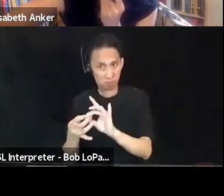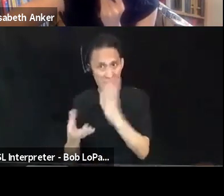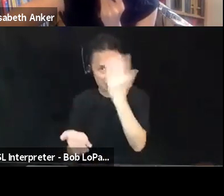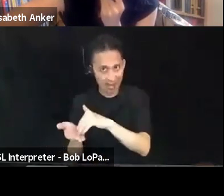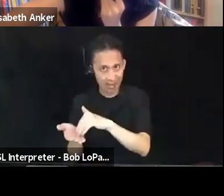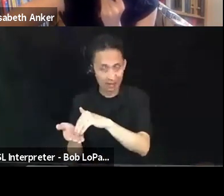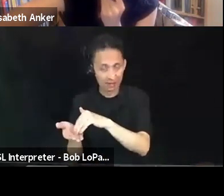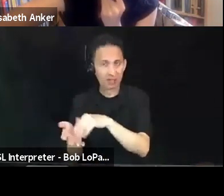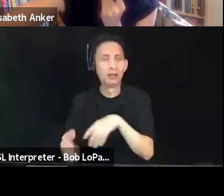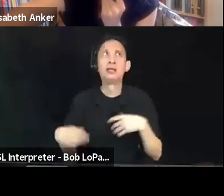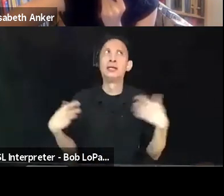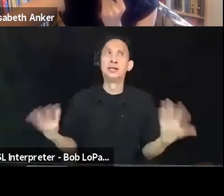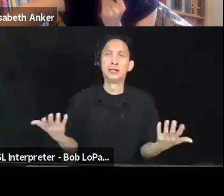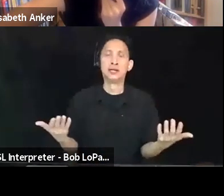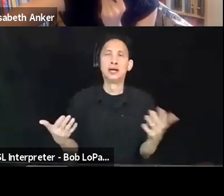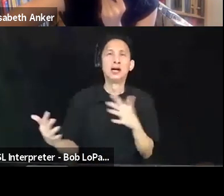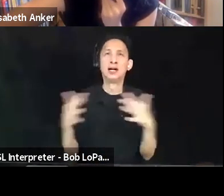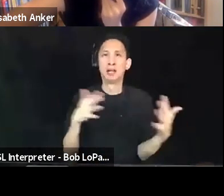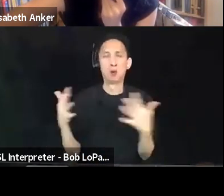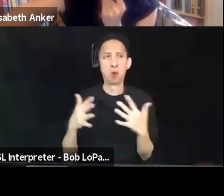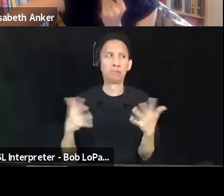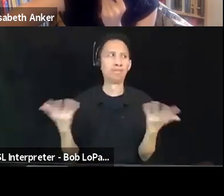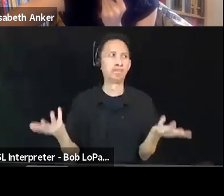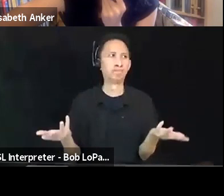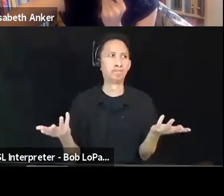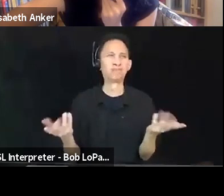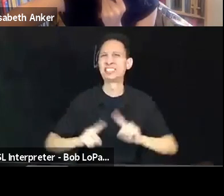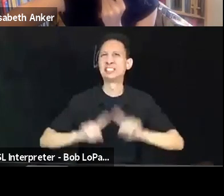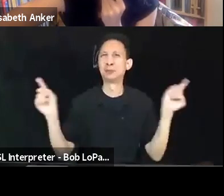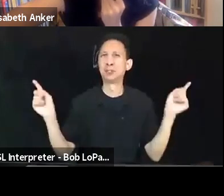are dealing with something entirely different.